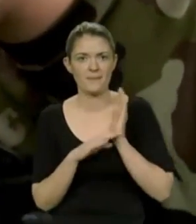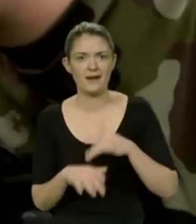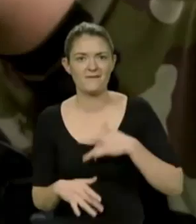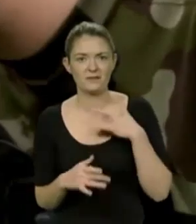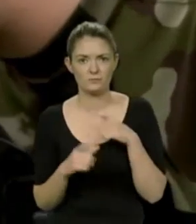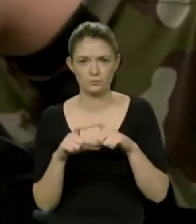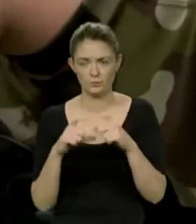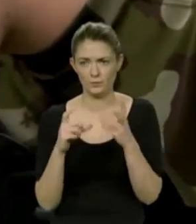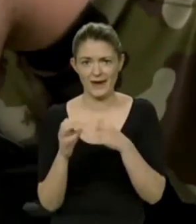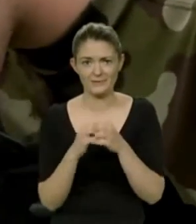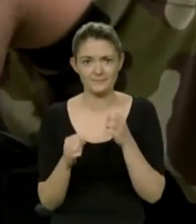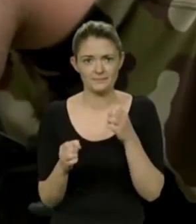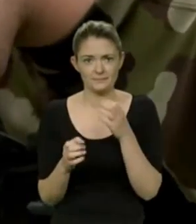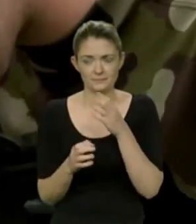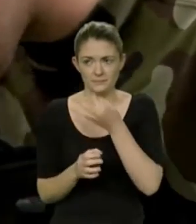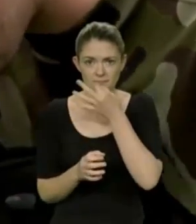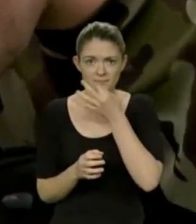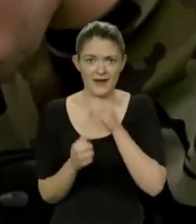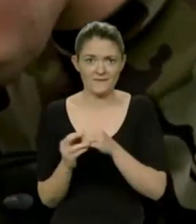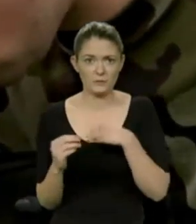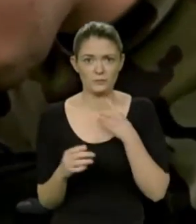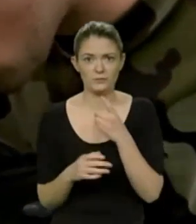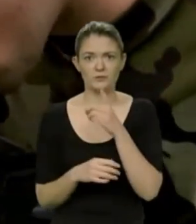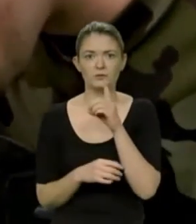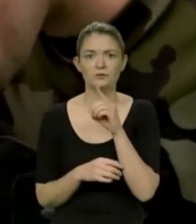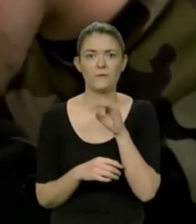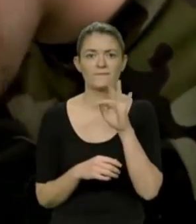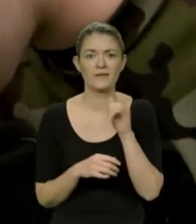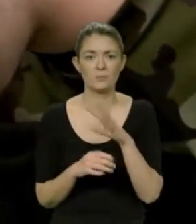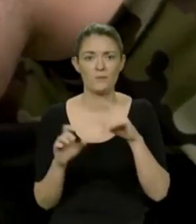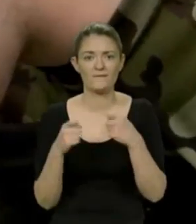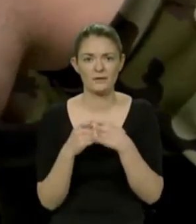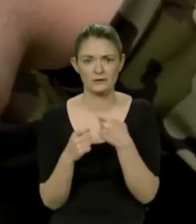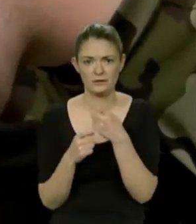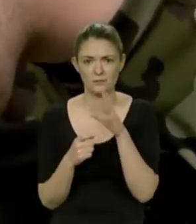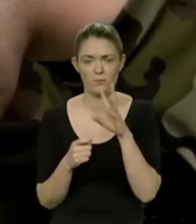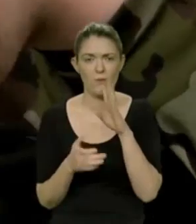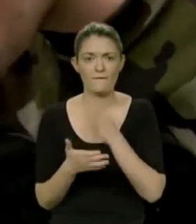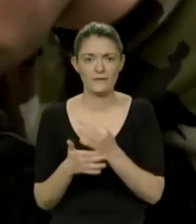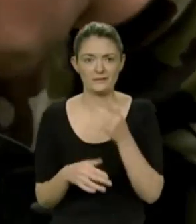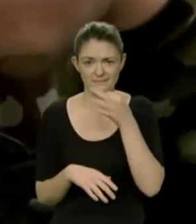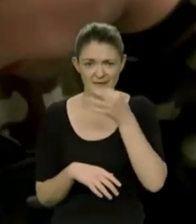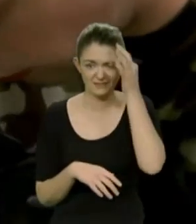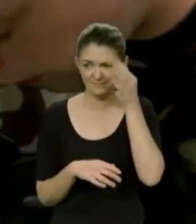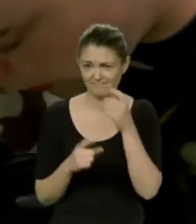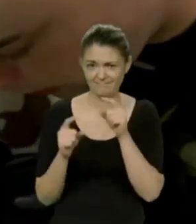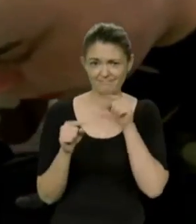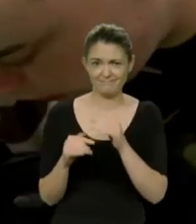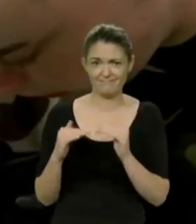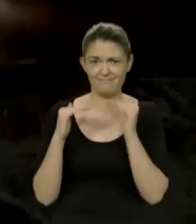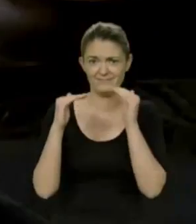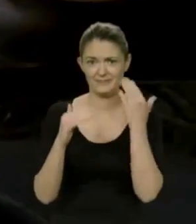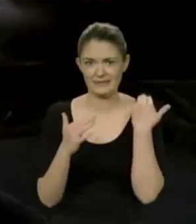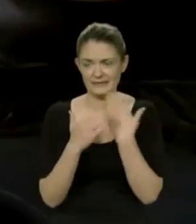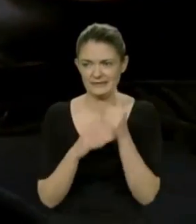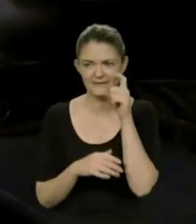on merit. For recruit Duffy from Waterford, the inspection has added significance. The last few weeks have been difficult. Even last time